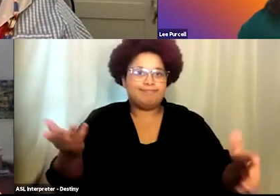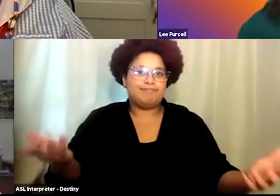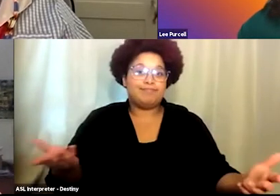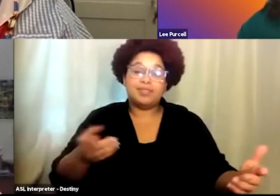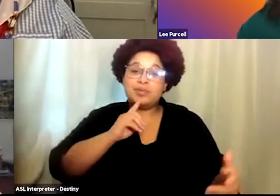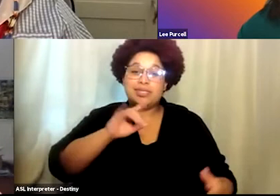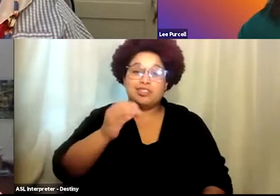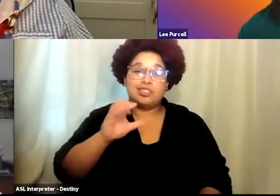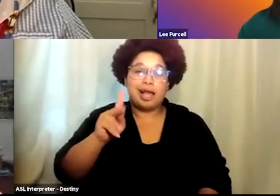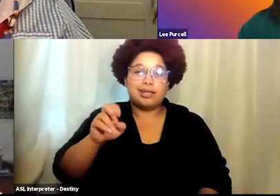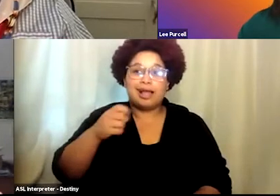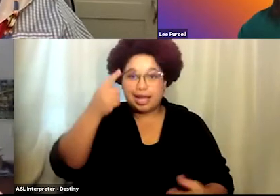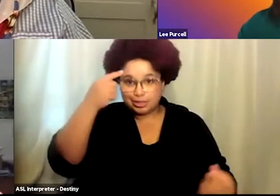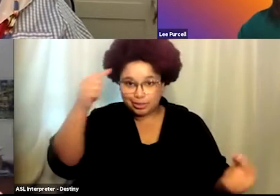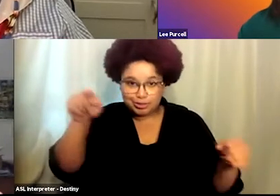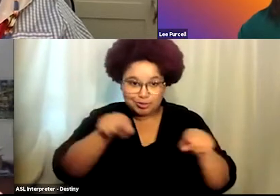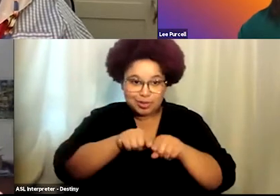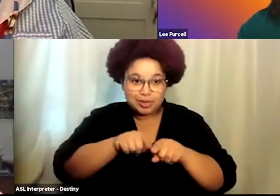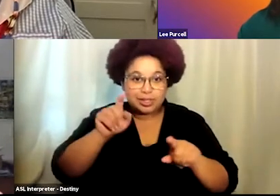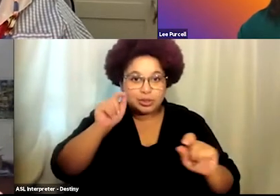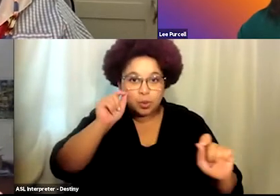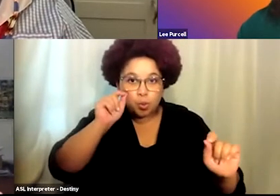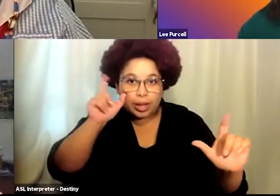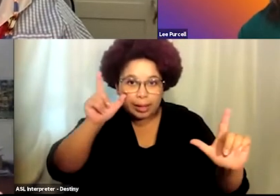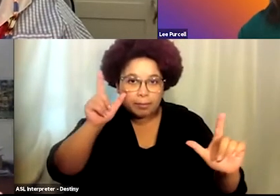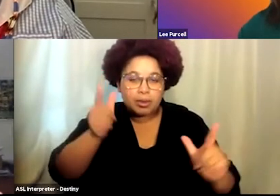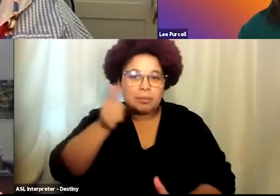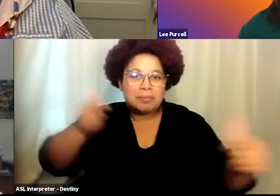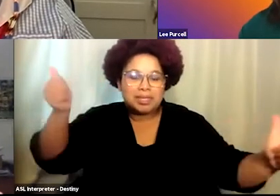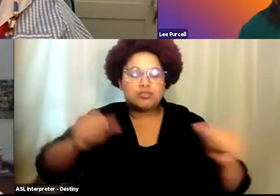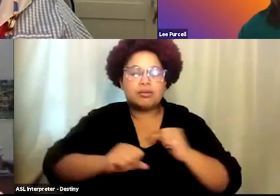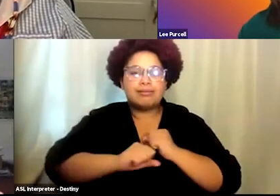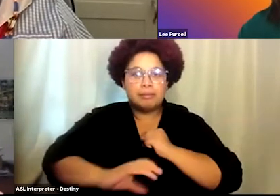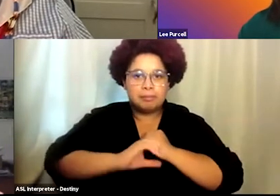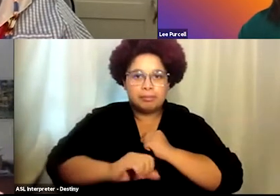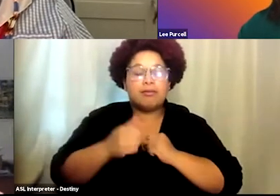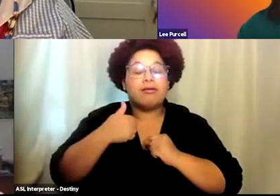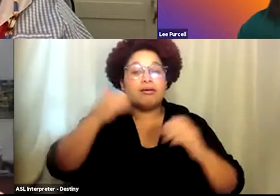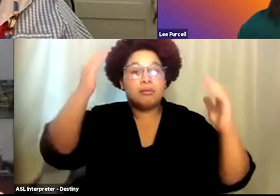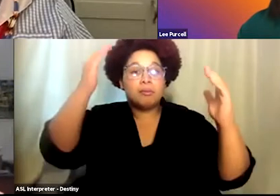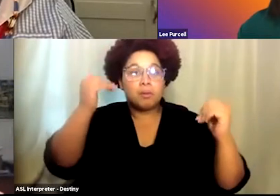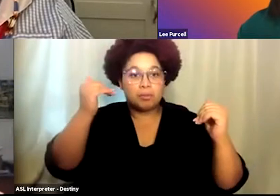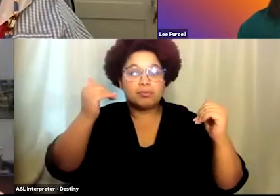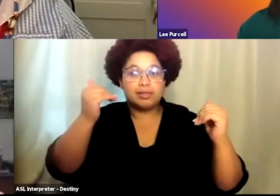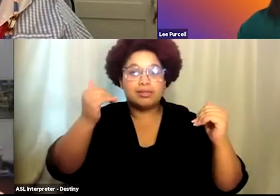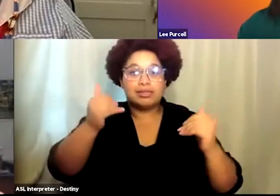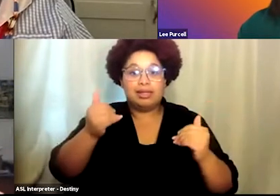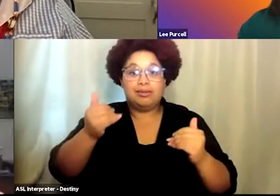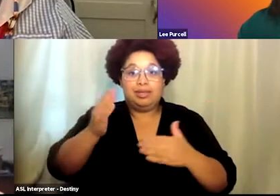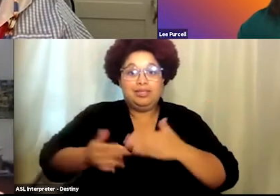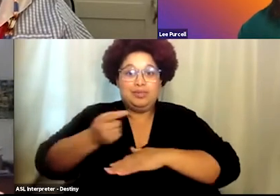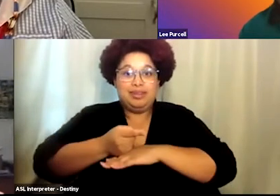Jackie. We need to wake up people with a major campaign. And that is what I hope we come out of today's discussion